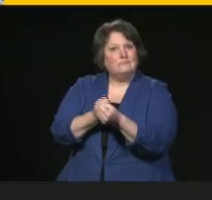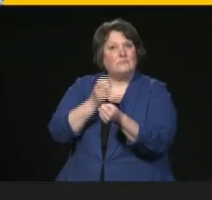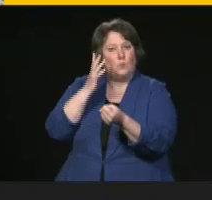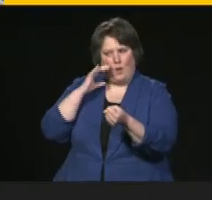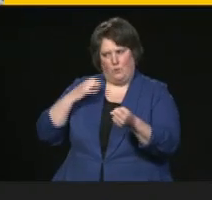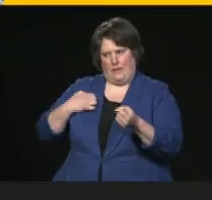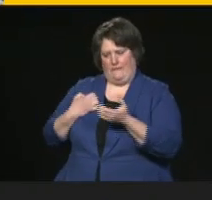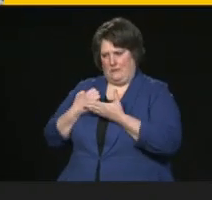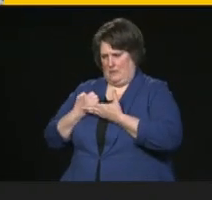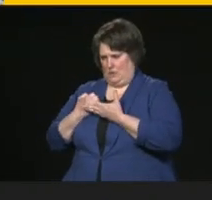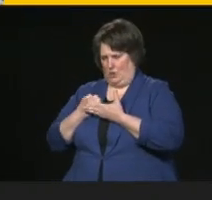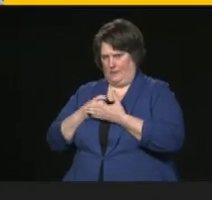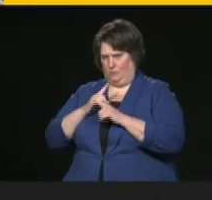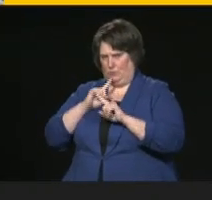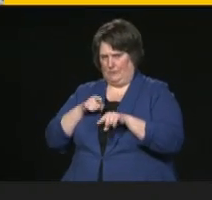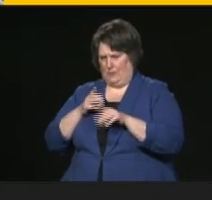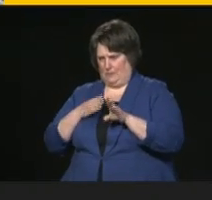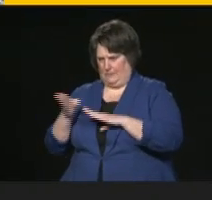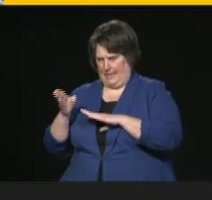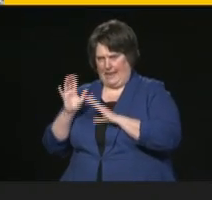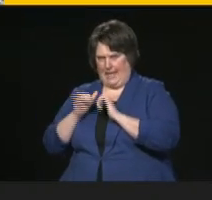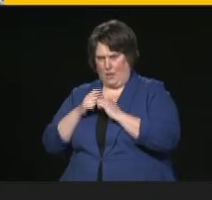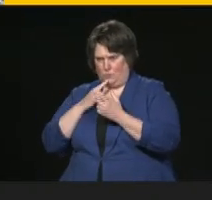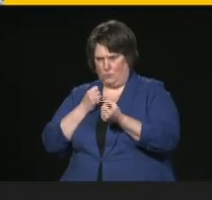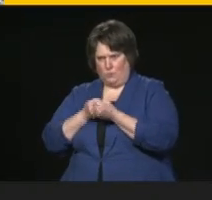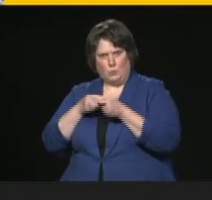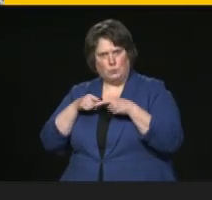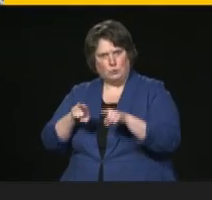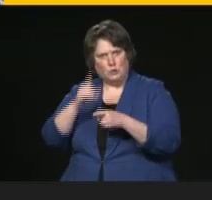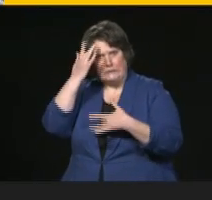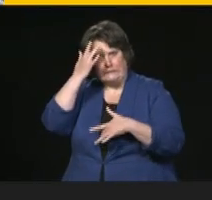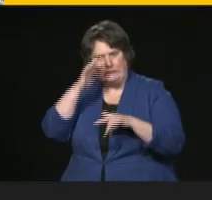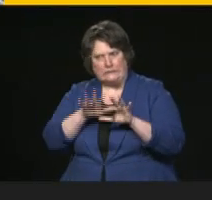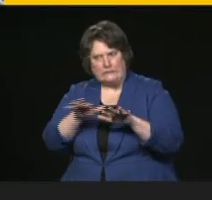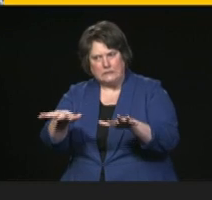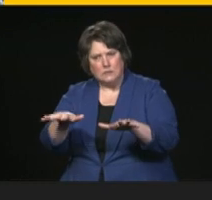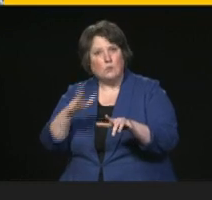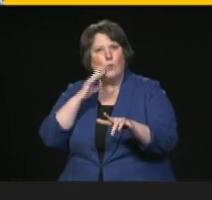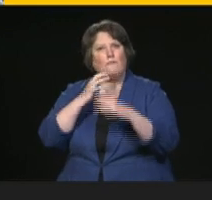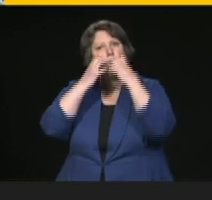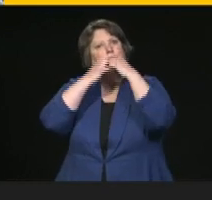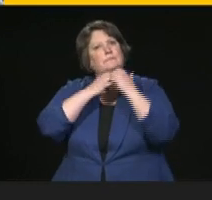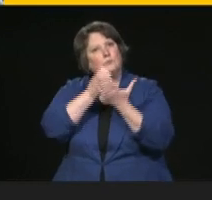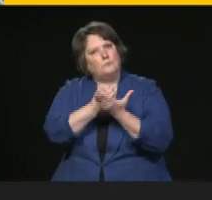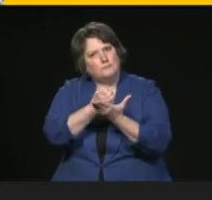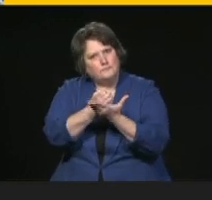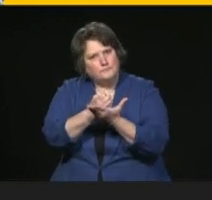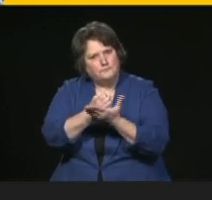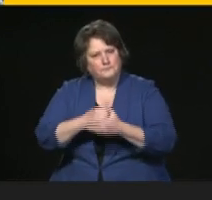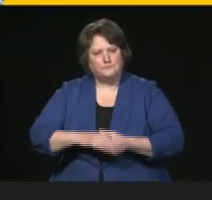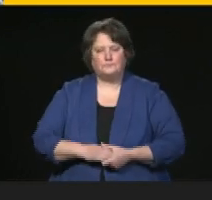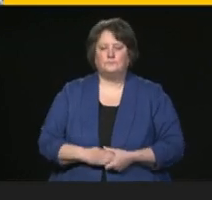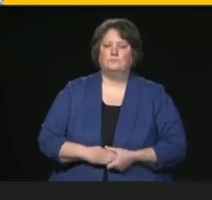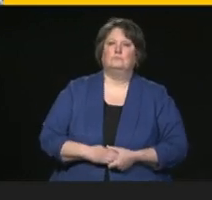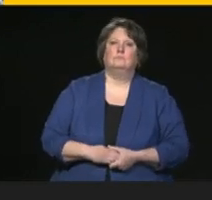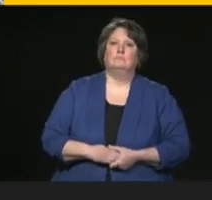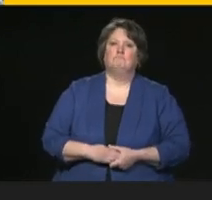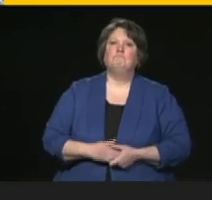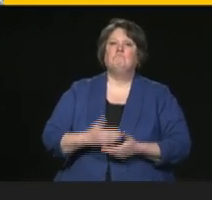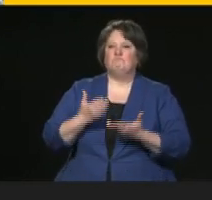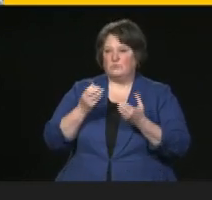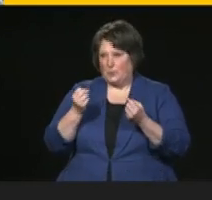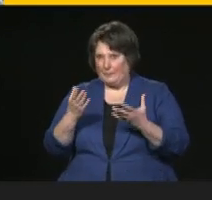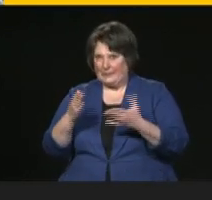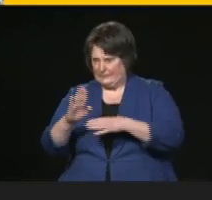businesses and to protect our strong economy. I know that many businesses and self-employed people are worried about the